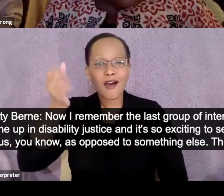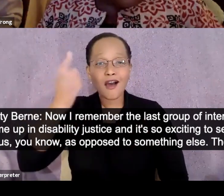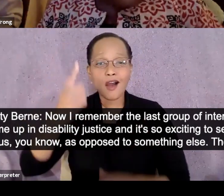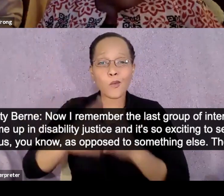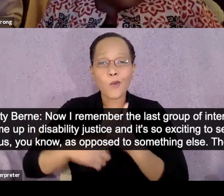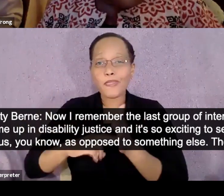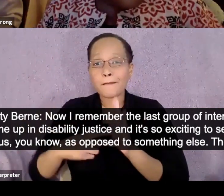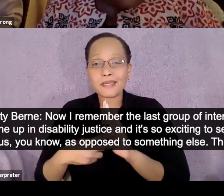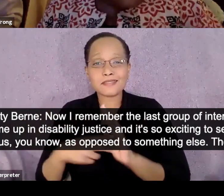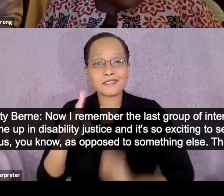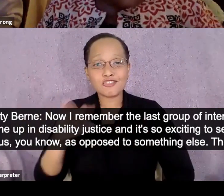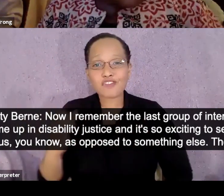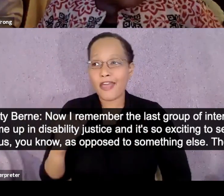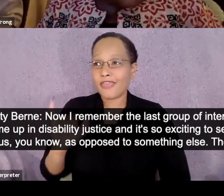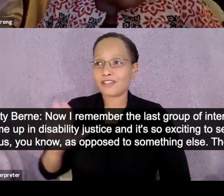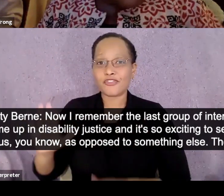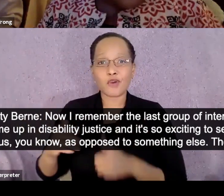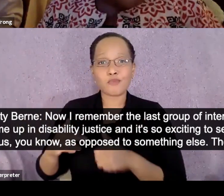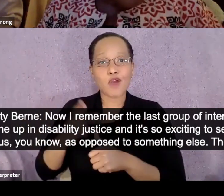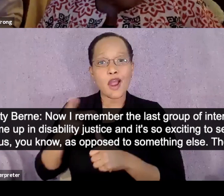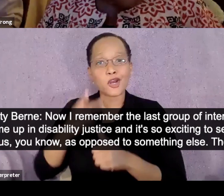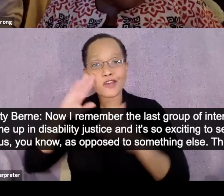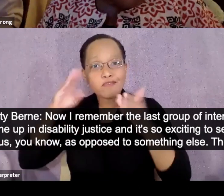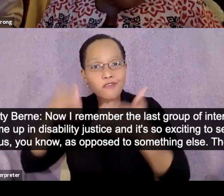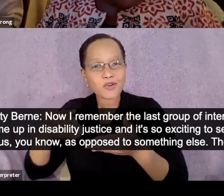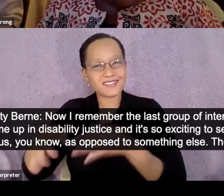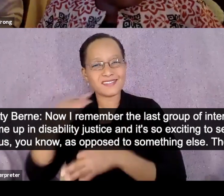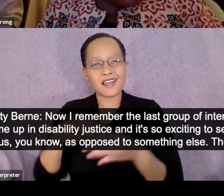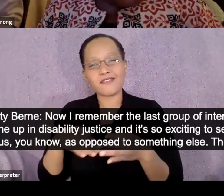focus, you know, as opposed to something that they were,